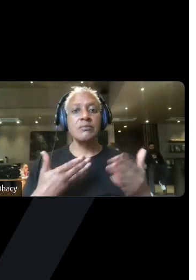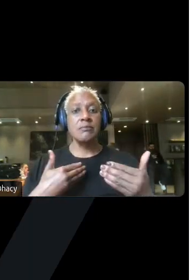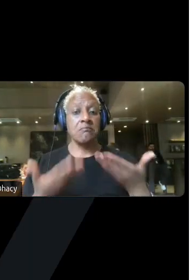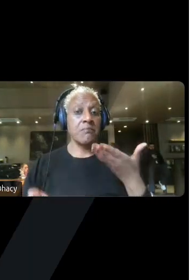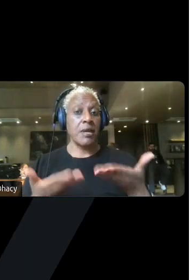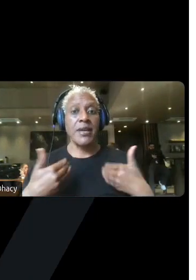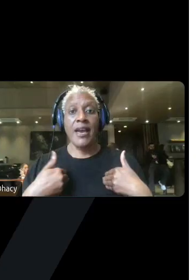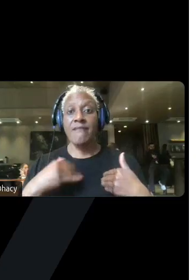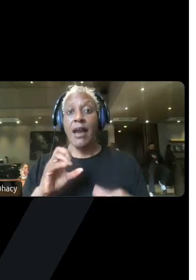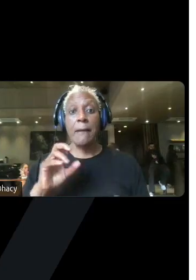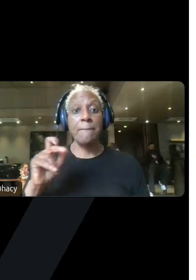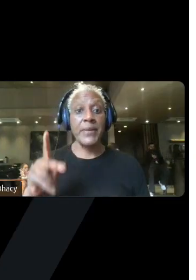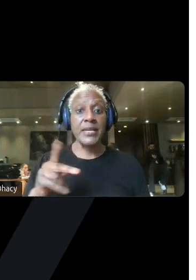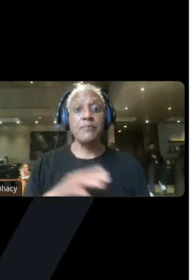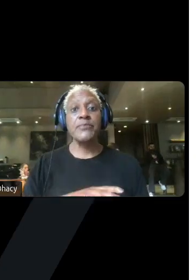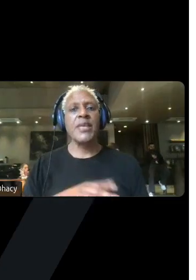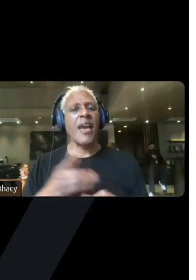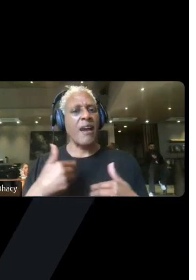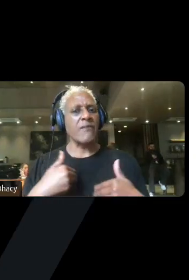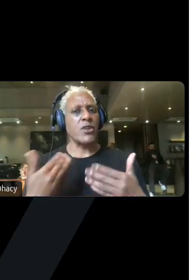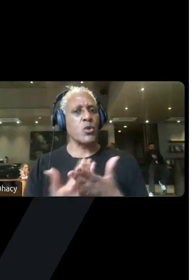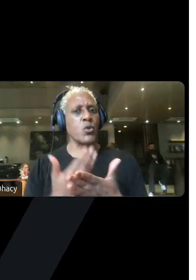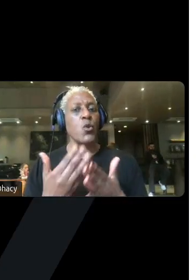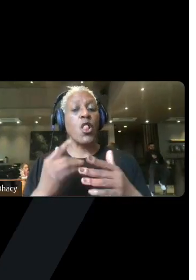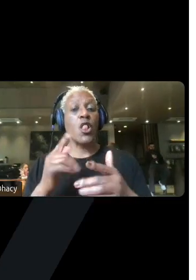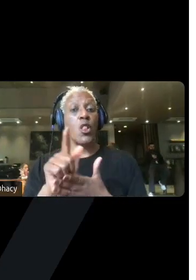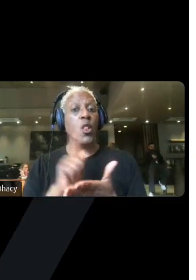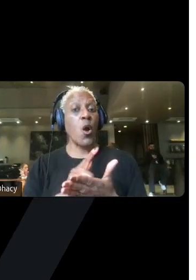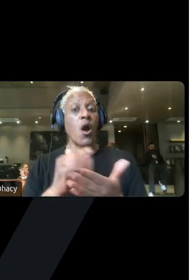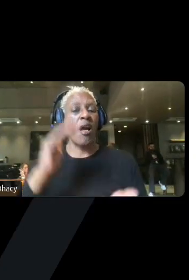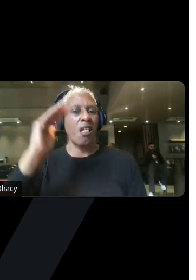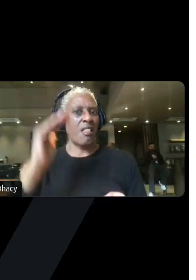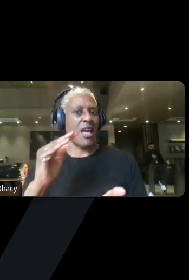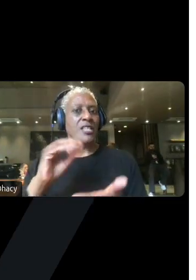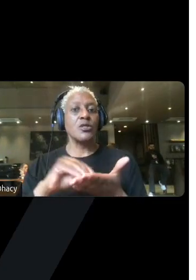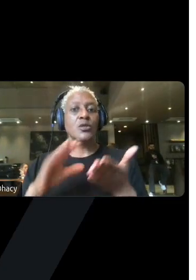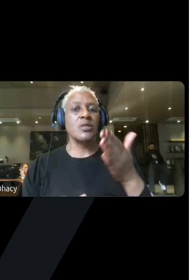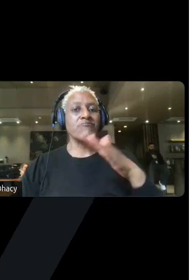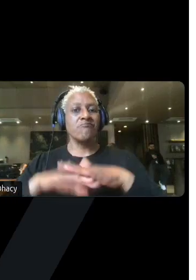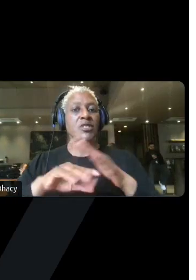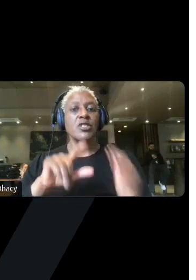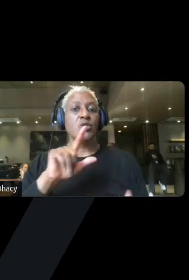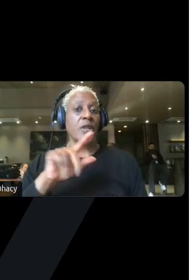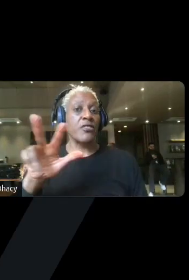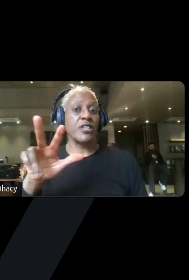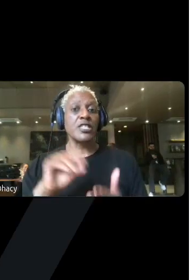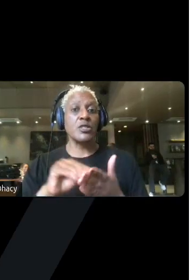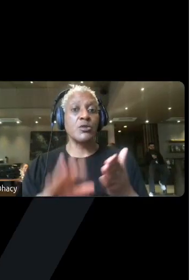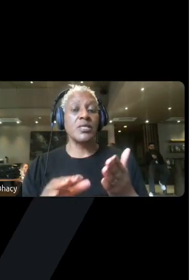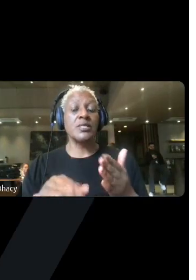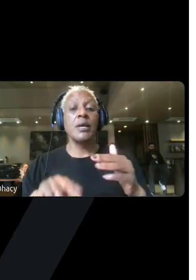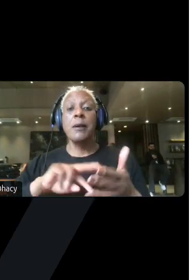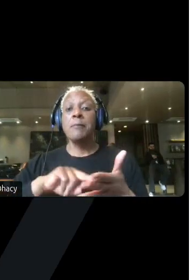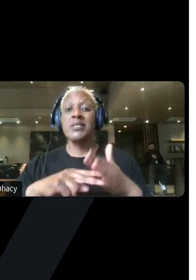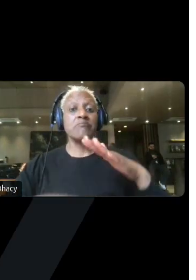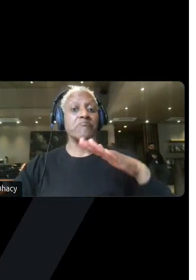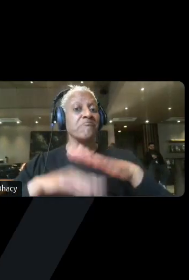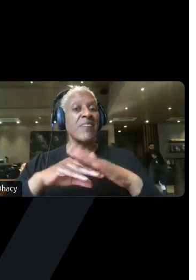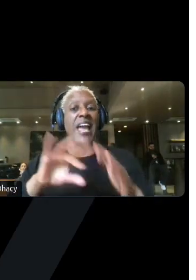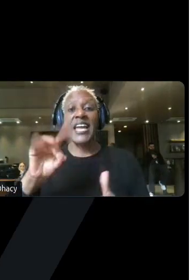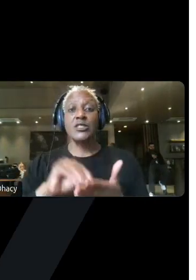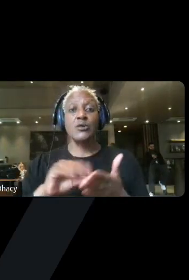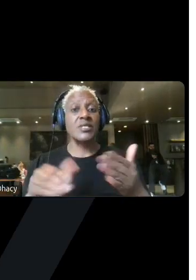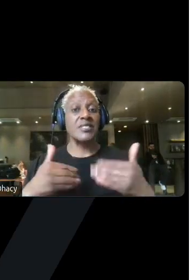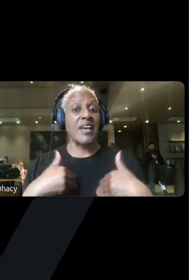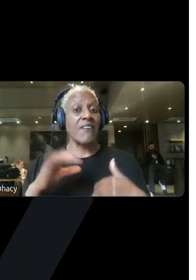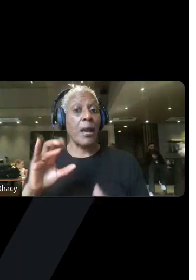mentioned, it's more like 20 to 23 students, and that means 8 to 9 with IEPs. In middle school, and then in high school, that's a little